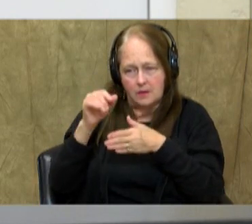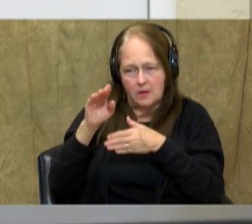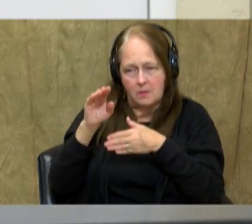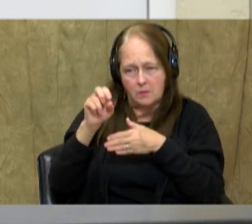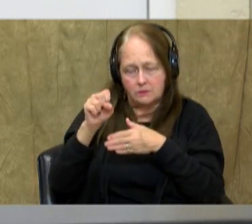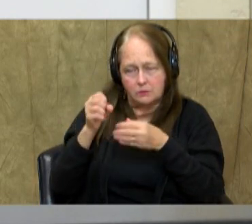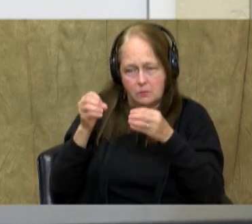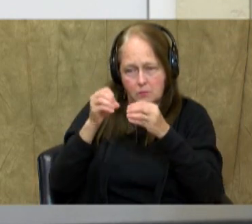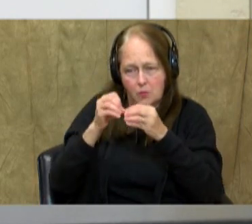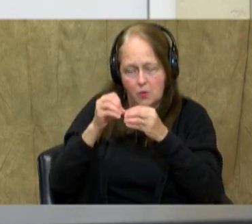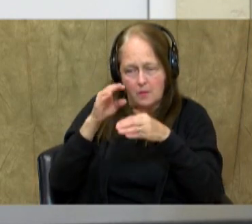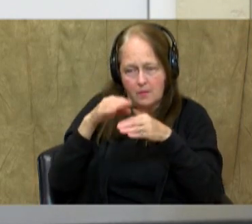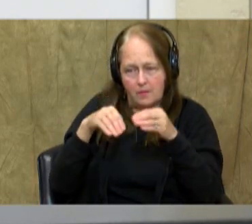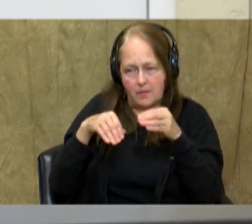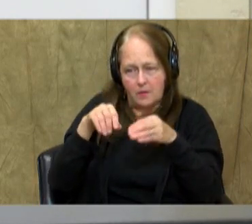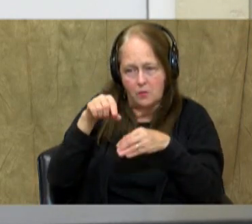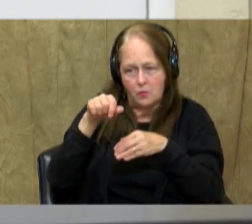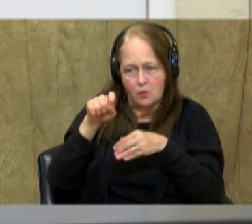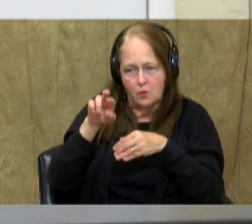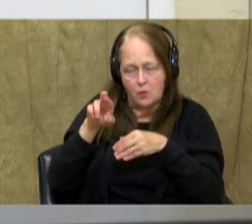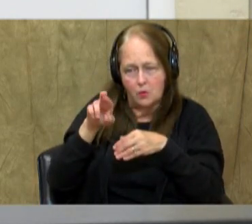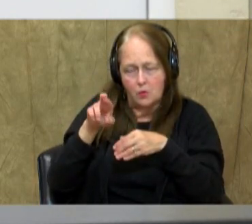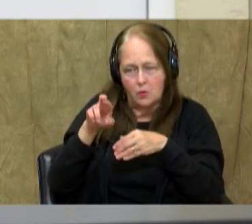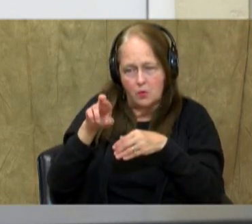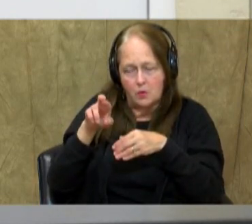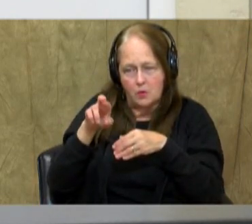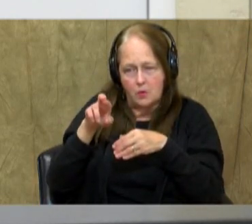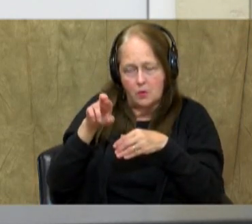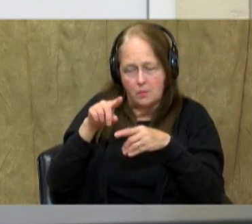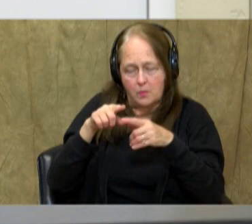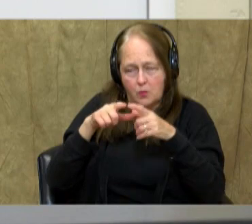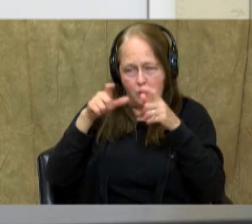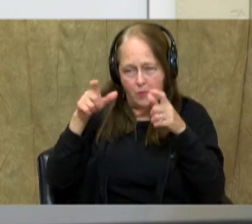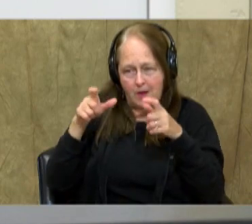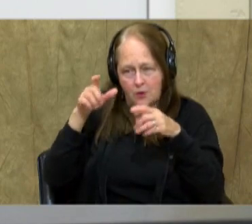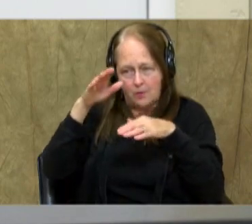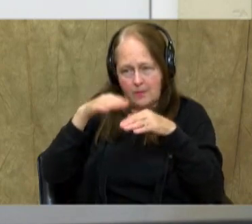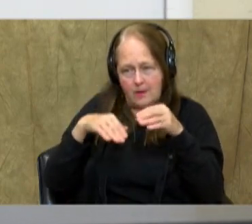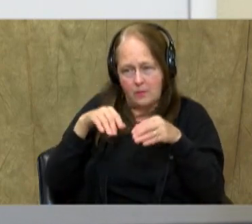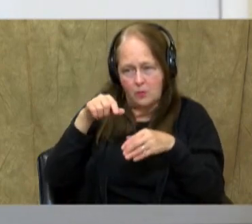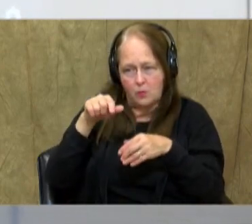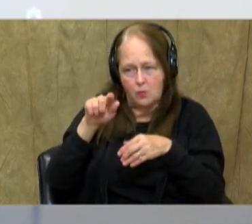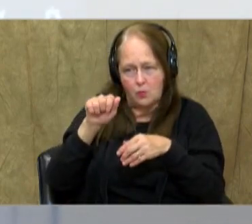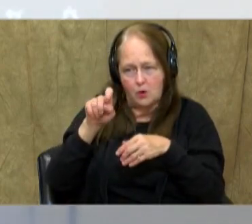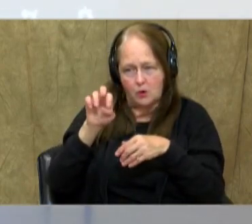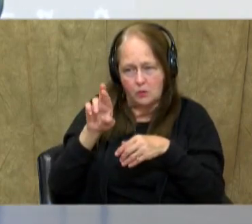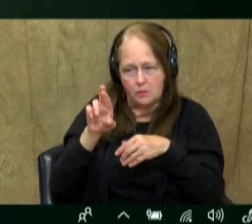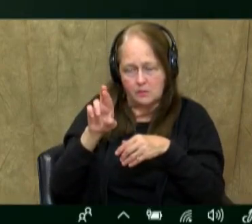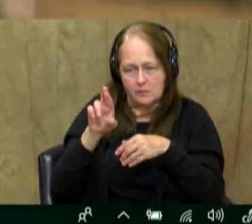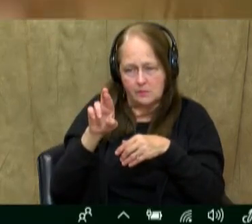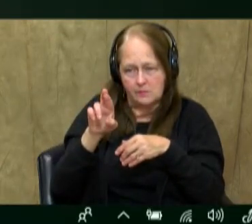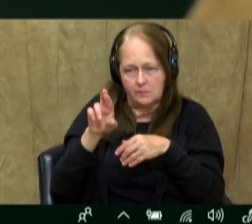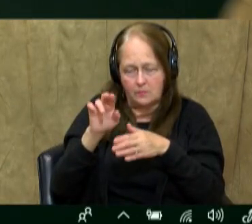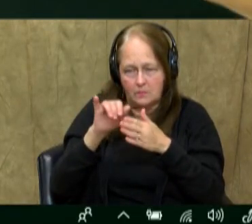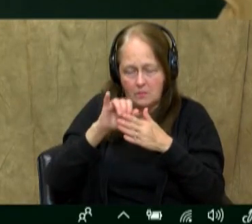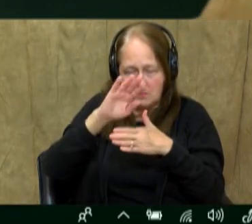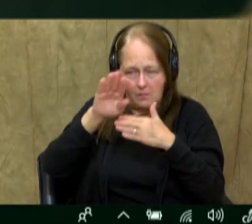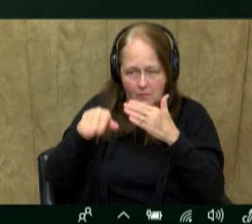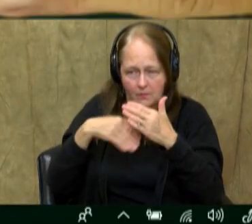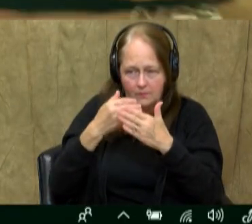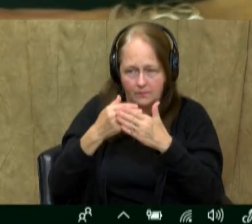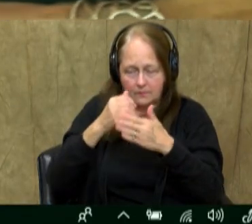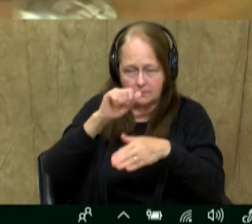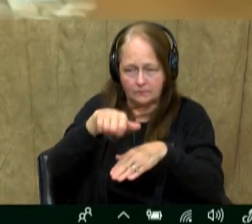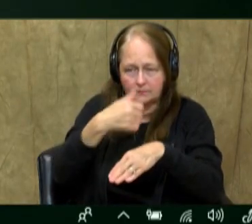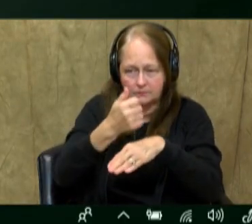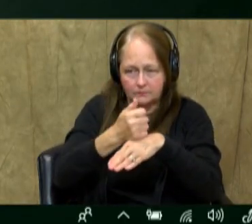moon. So a gibbous moon is just shy of a full moon, but it's greater than a quarter. So this whole standard has